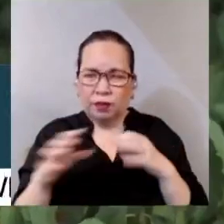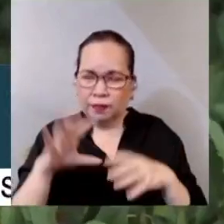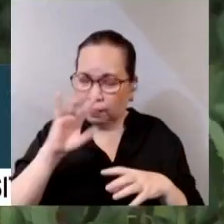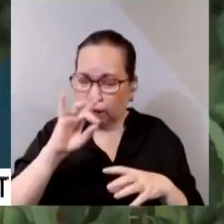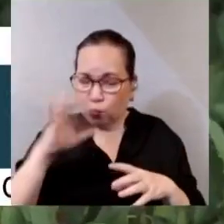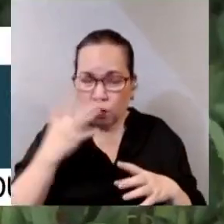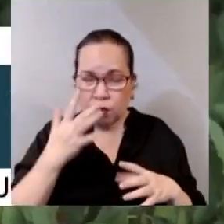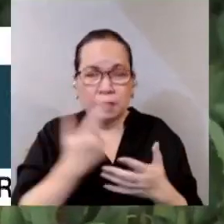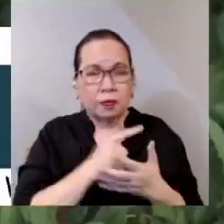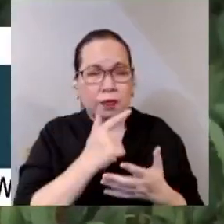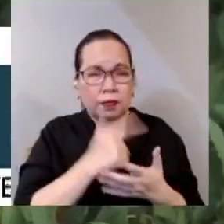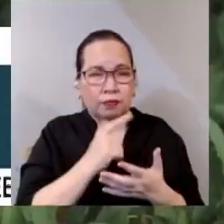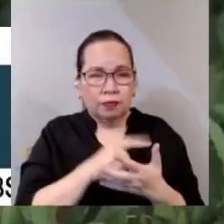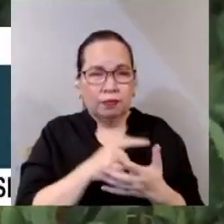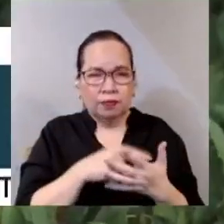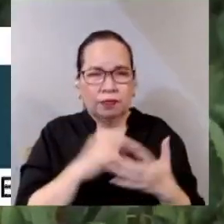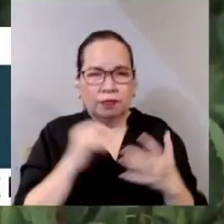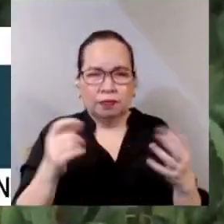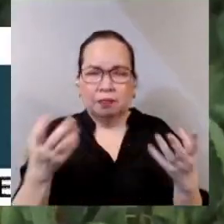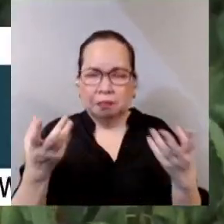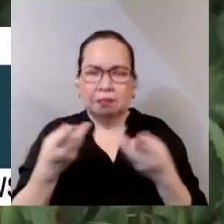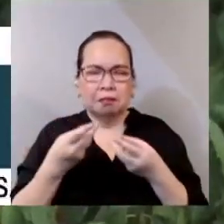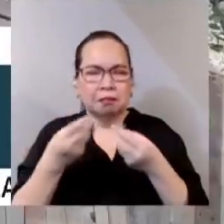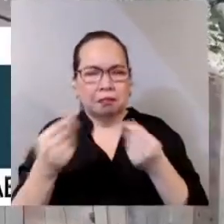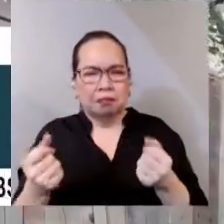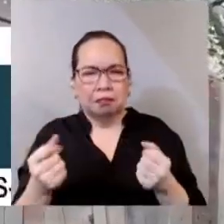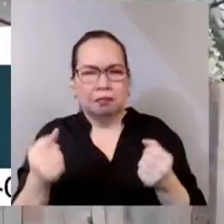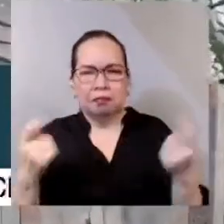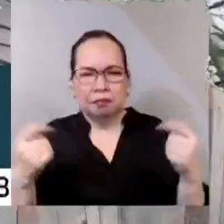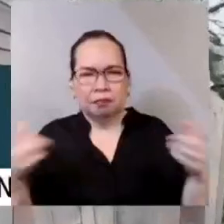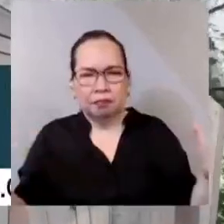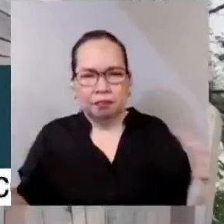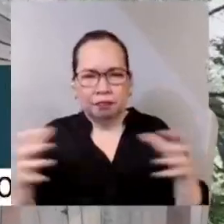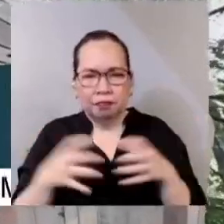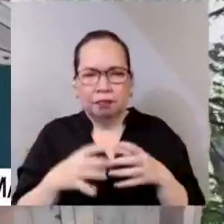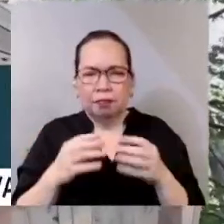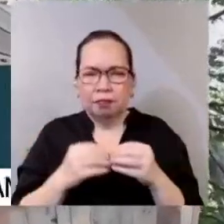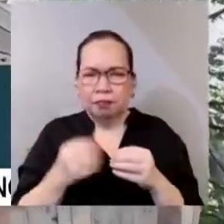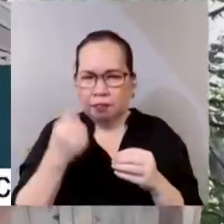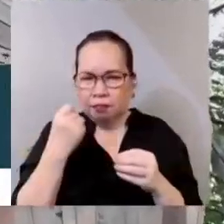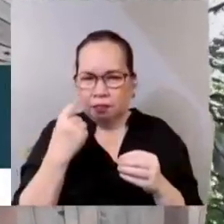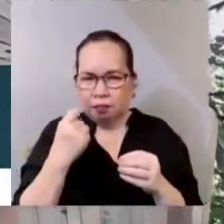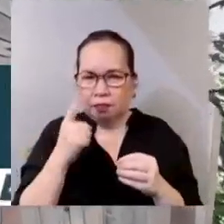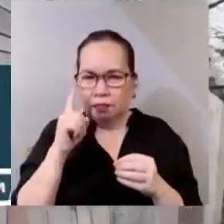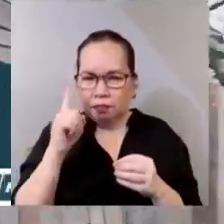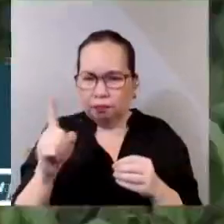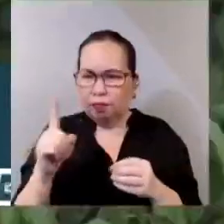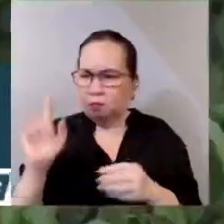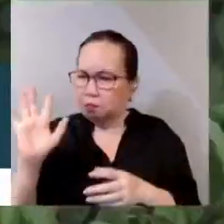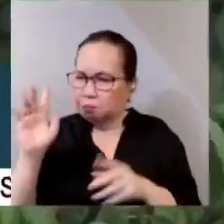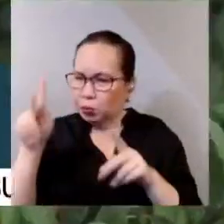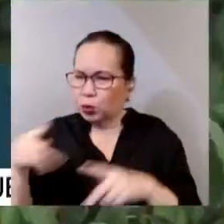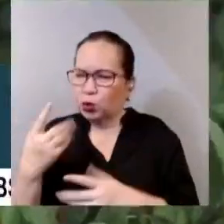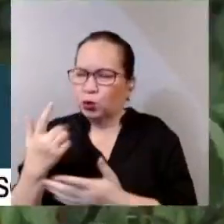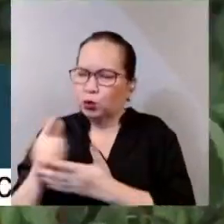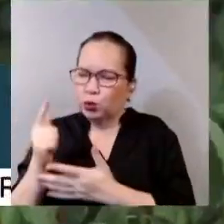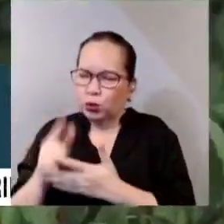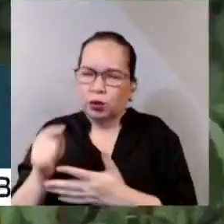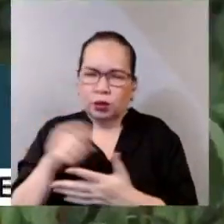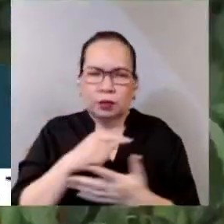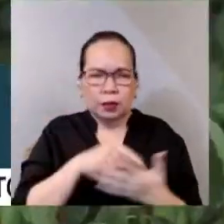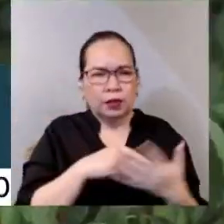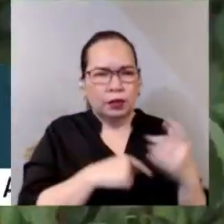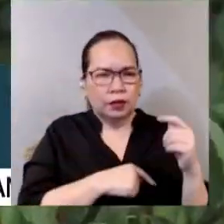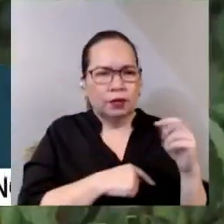two problems are the solution if you just combine them and understand that one man's trash is another man's treasure. The world's not drowning in trash,